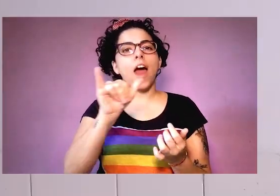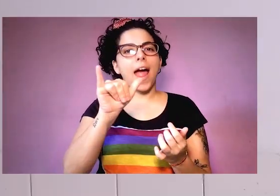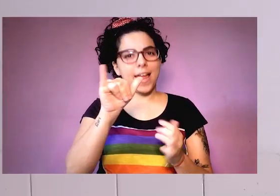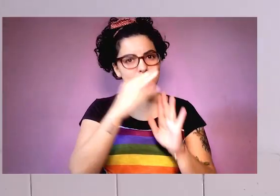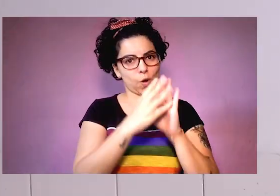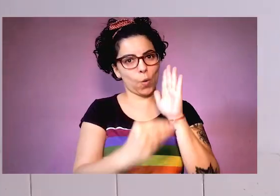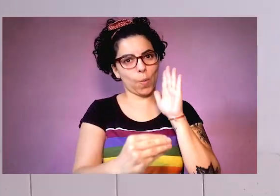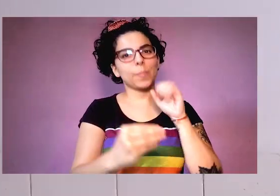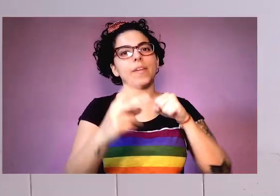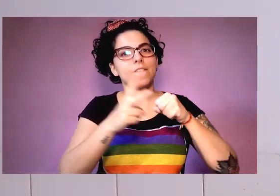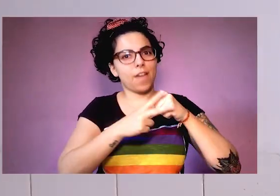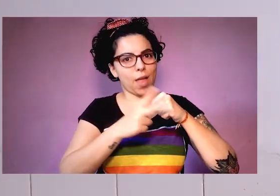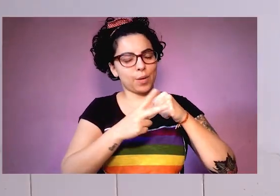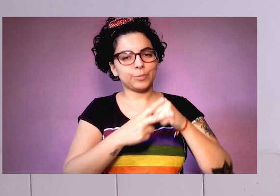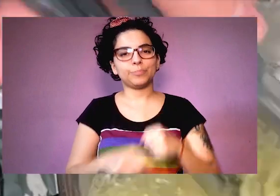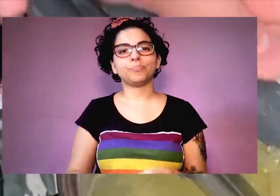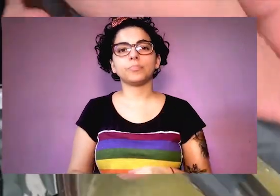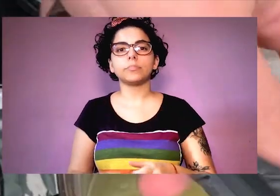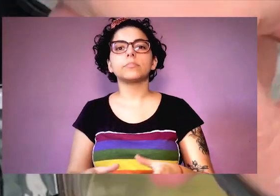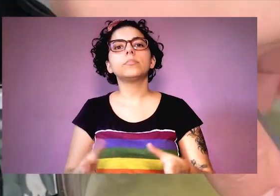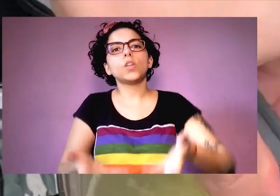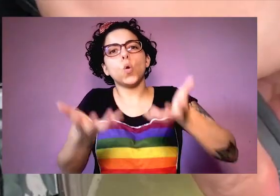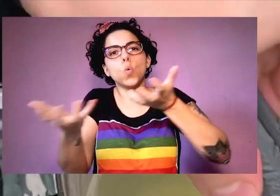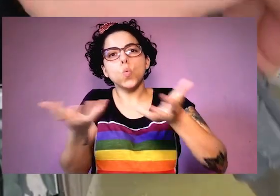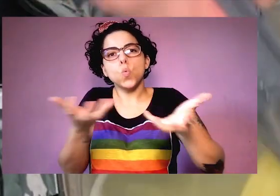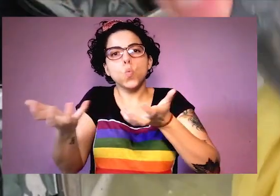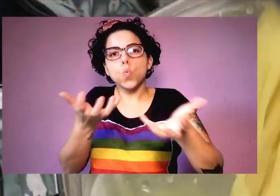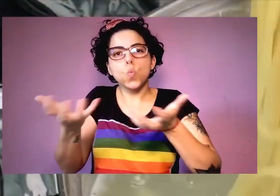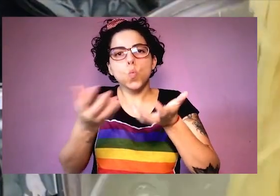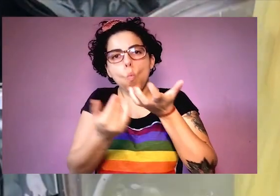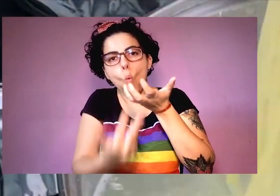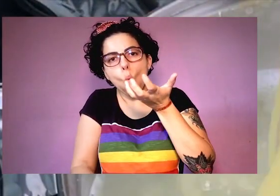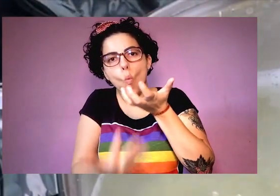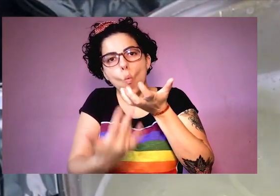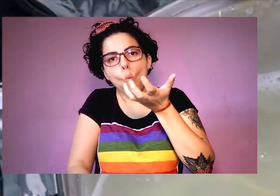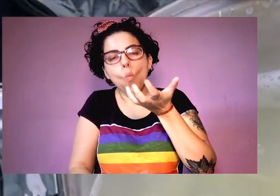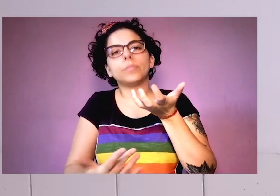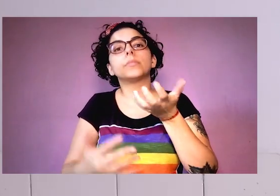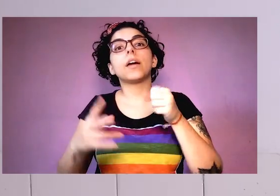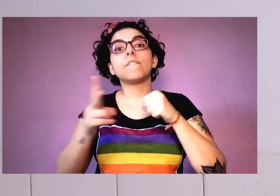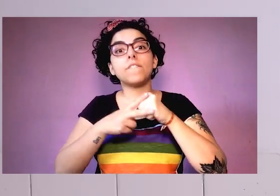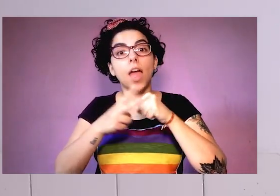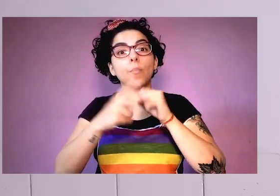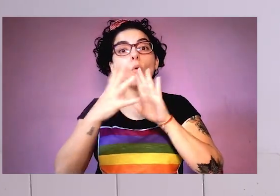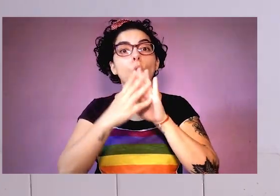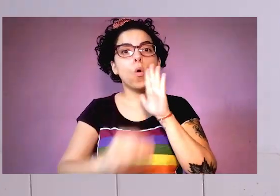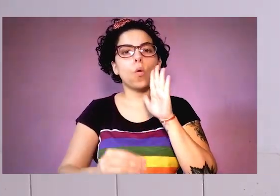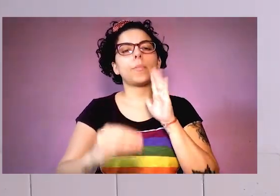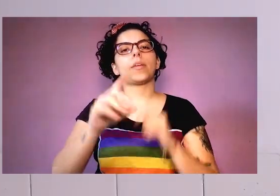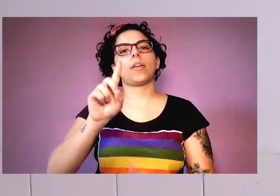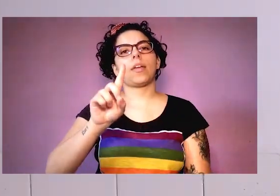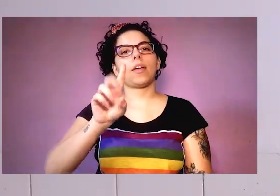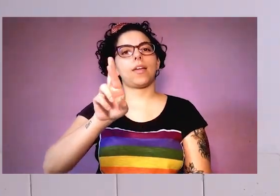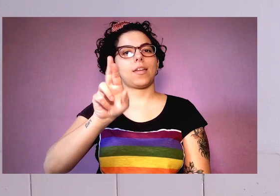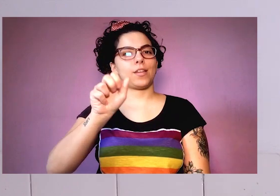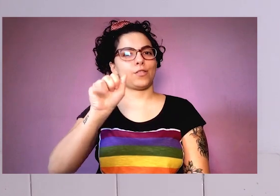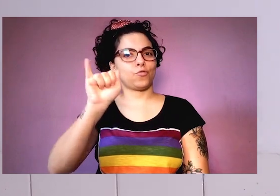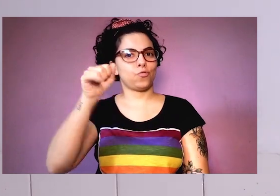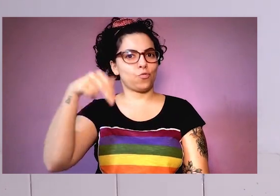Repeat, fry. Drain the pasta. Repeat,